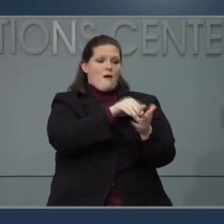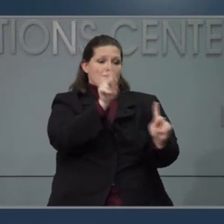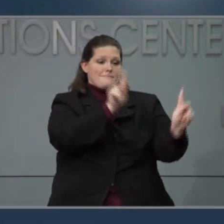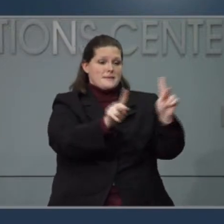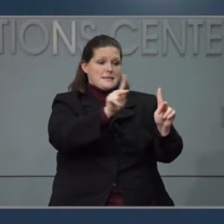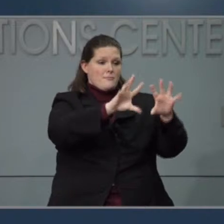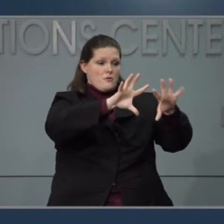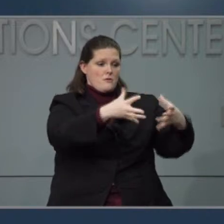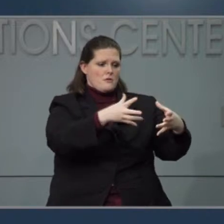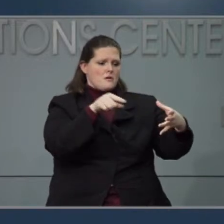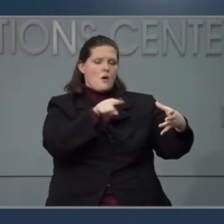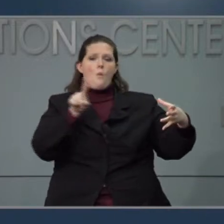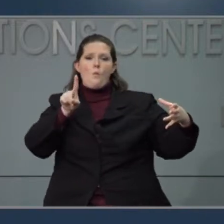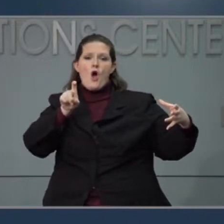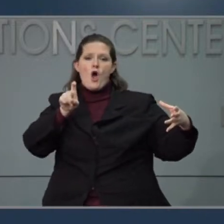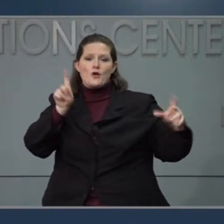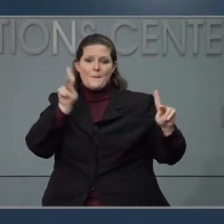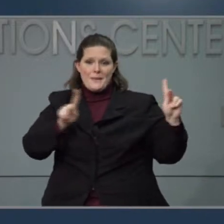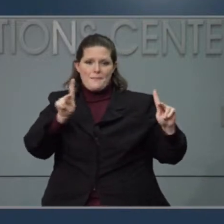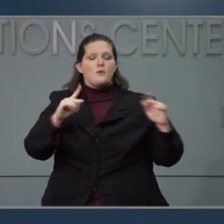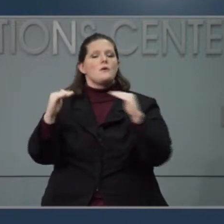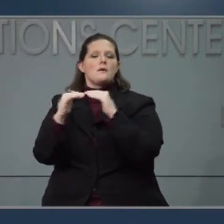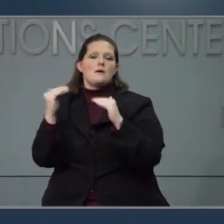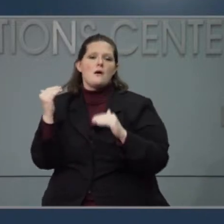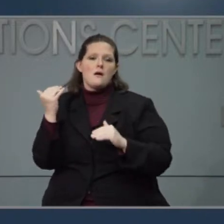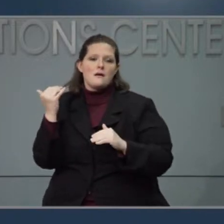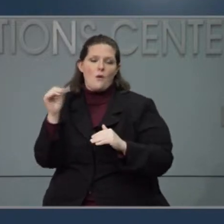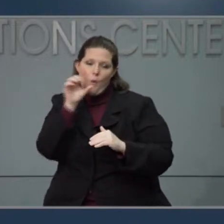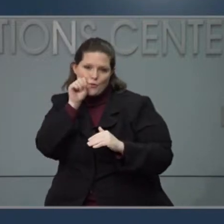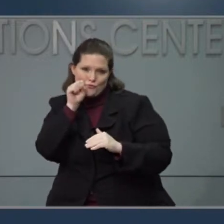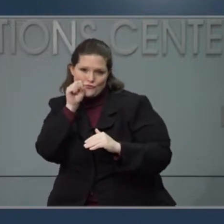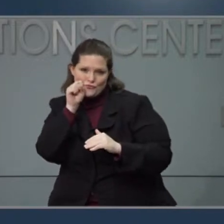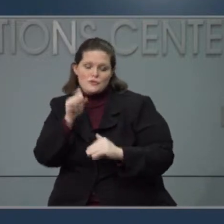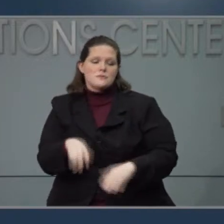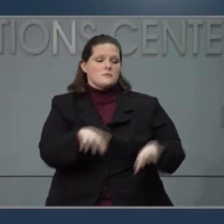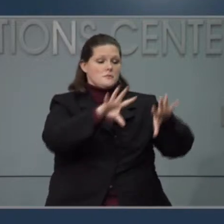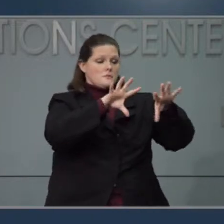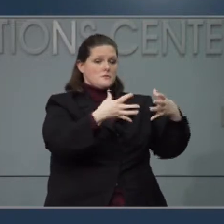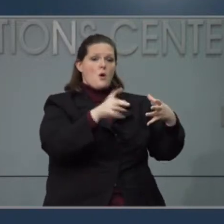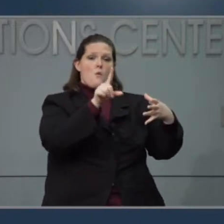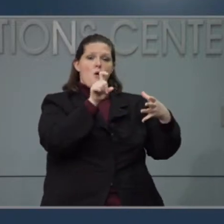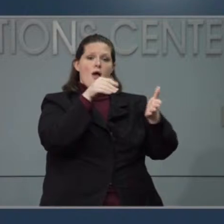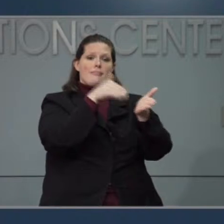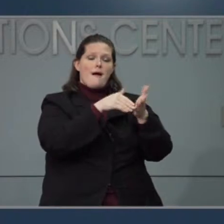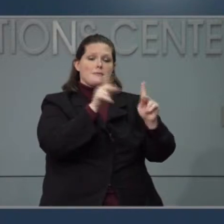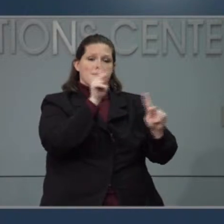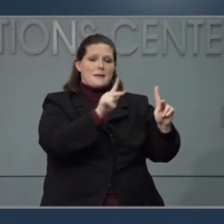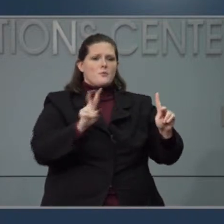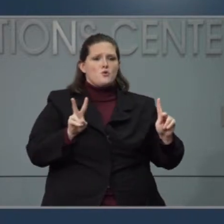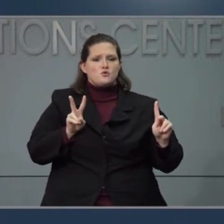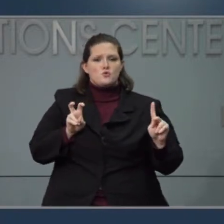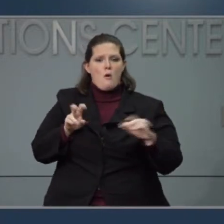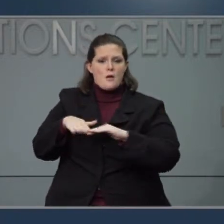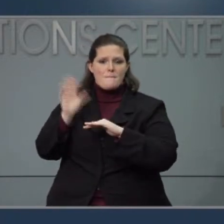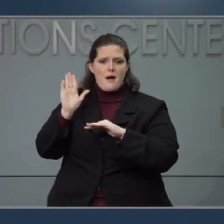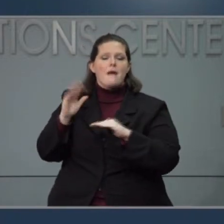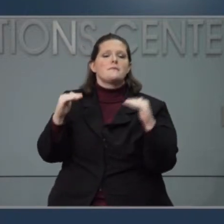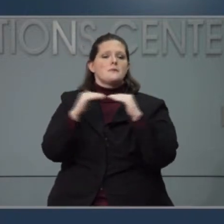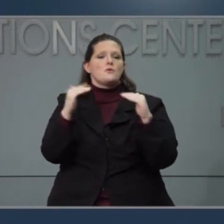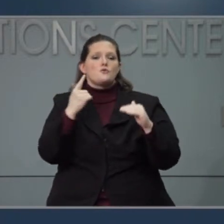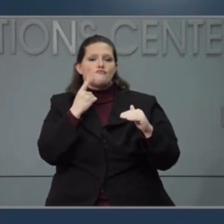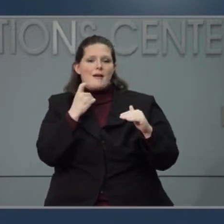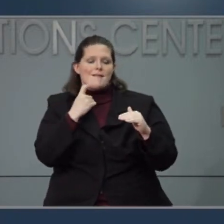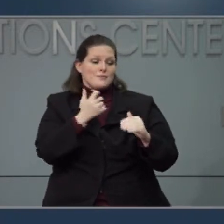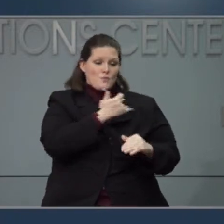for orange, more than 200 cases per 100,000 for red. Second,